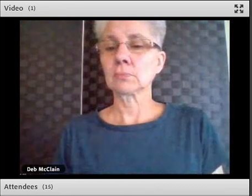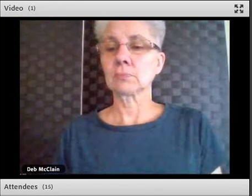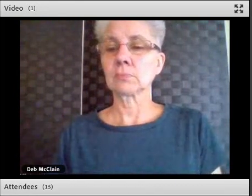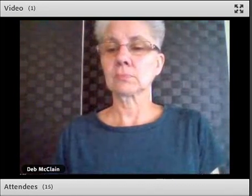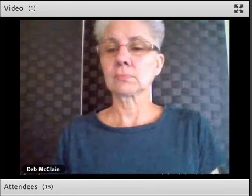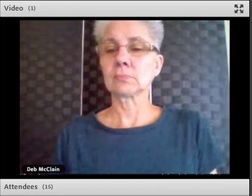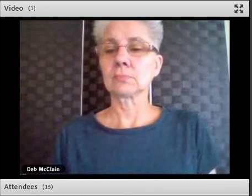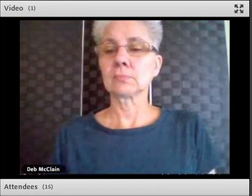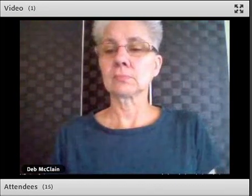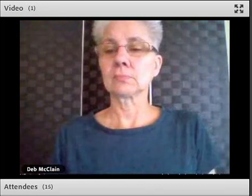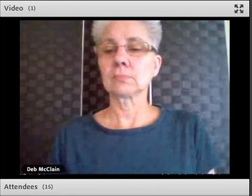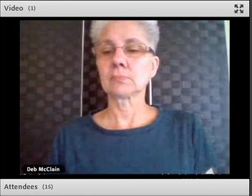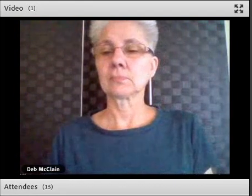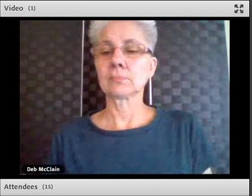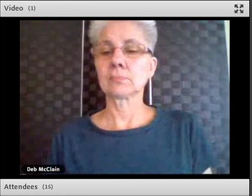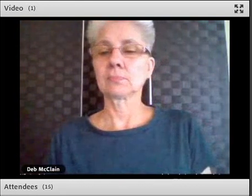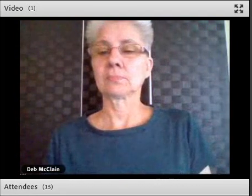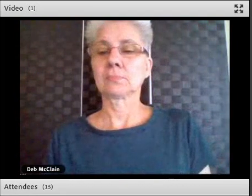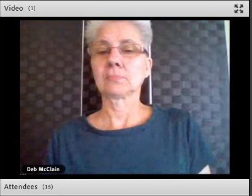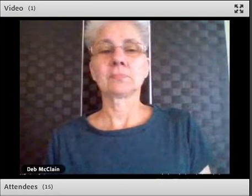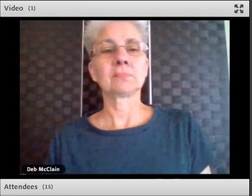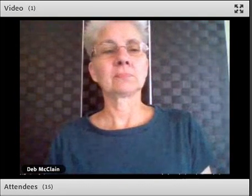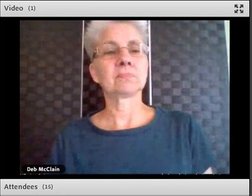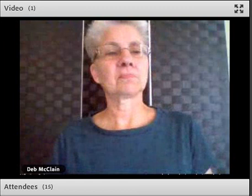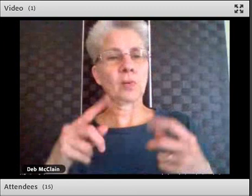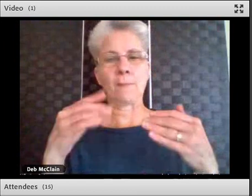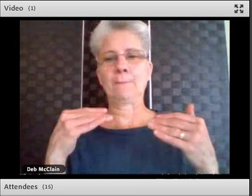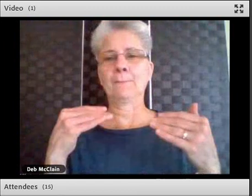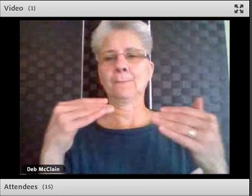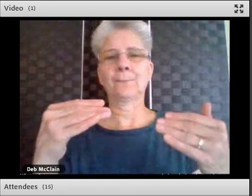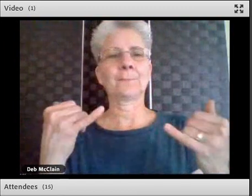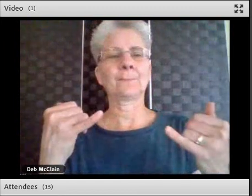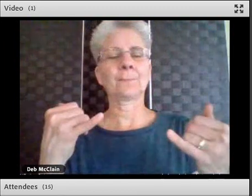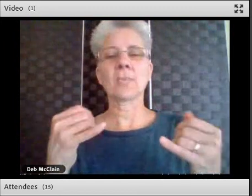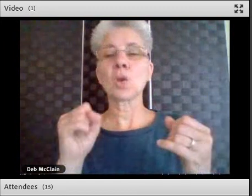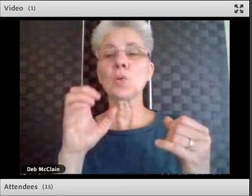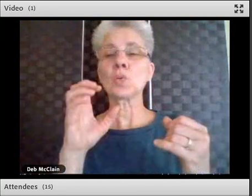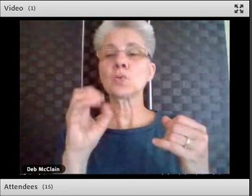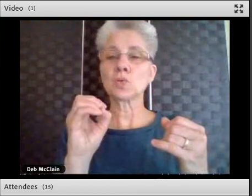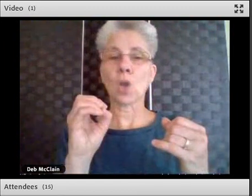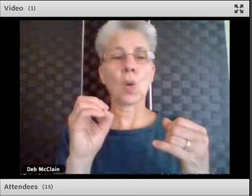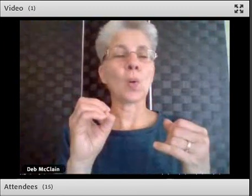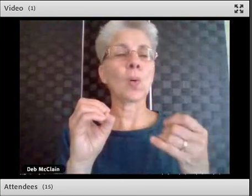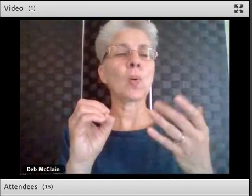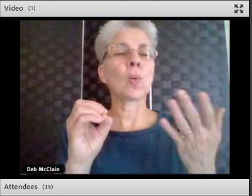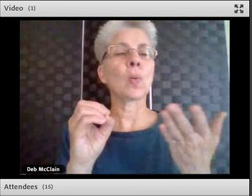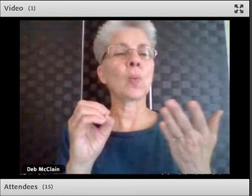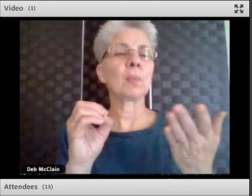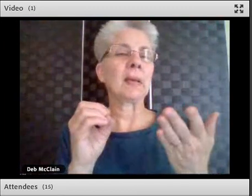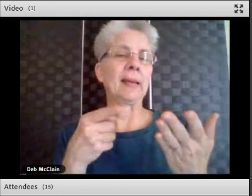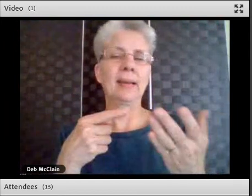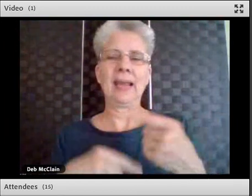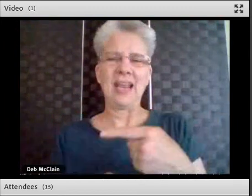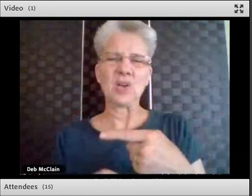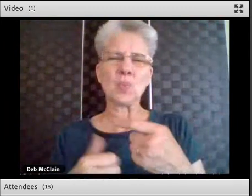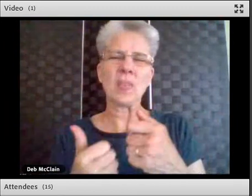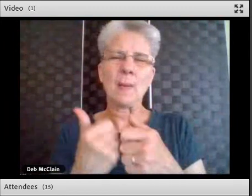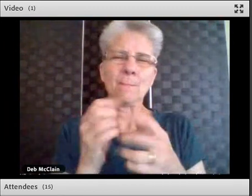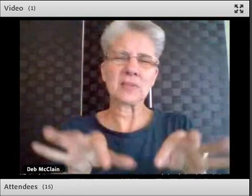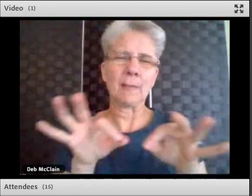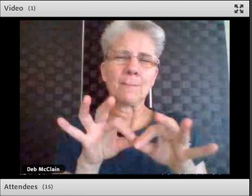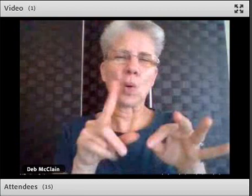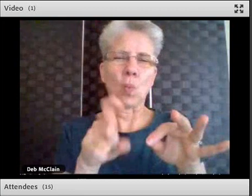Okay, wonderful. Thank you all. We're going to move forward. So here's perhaps one of the most